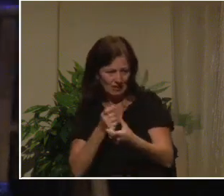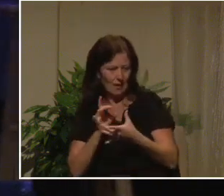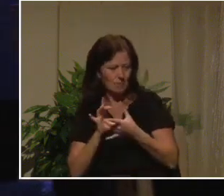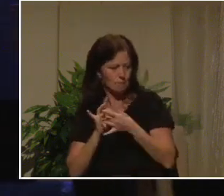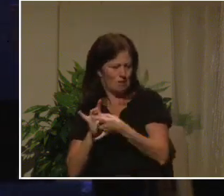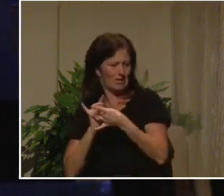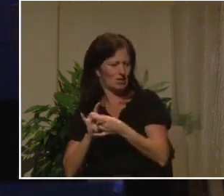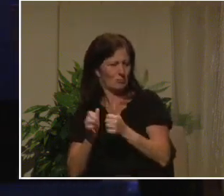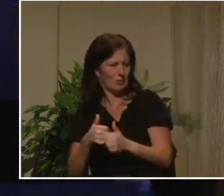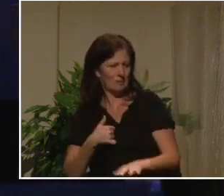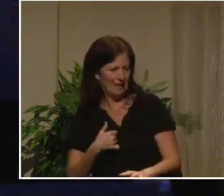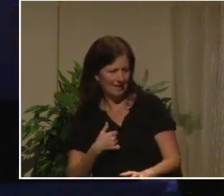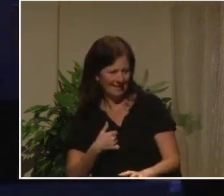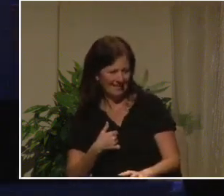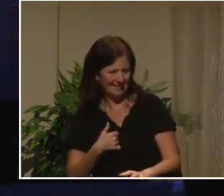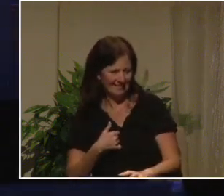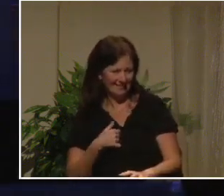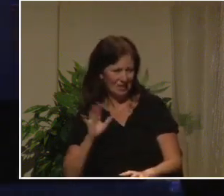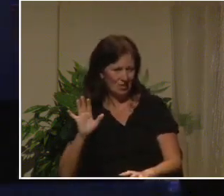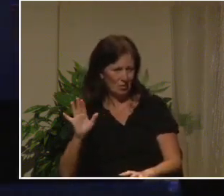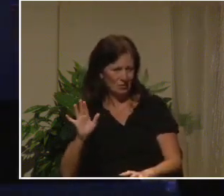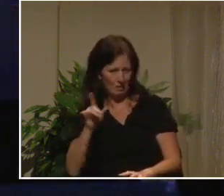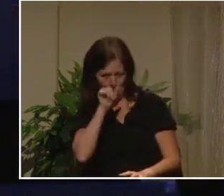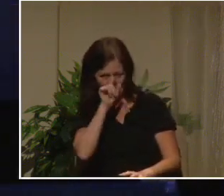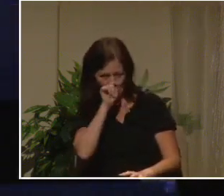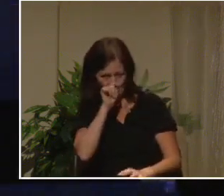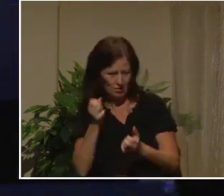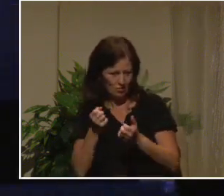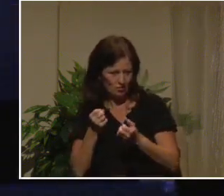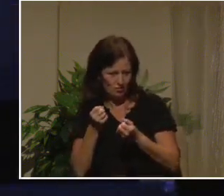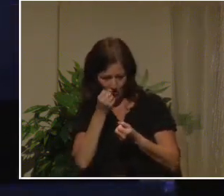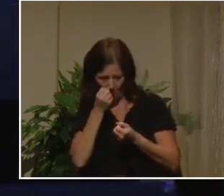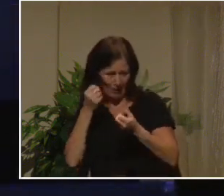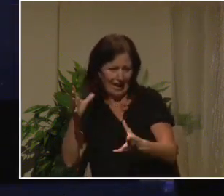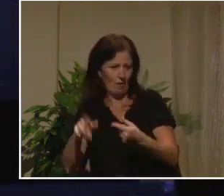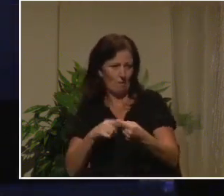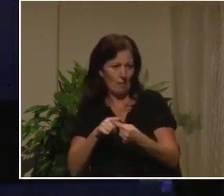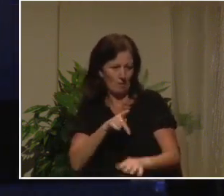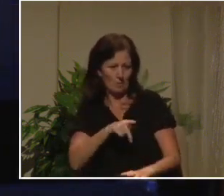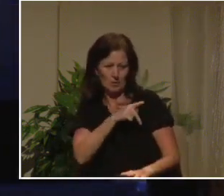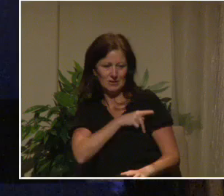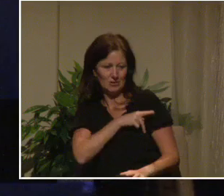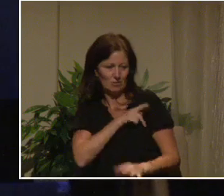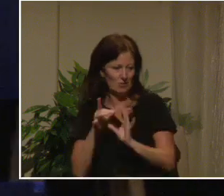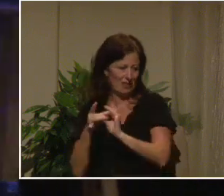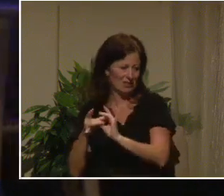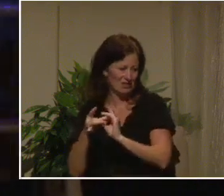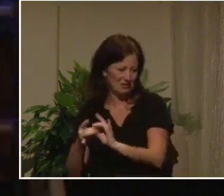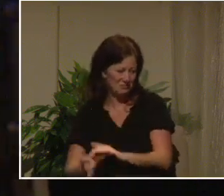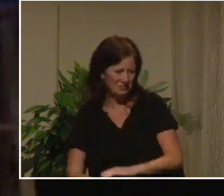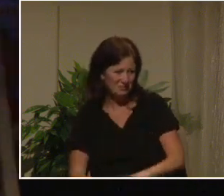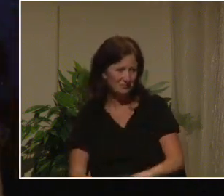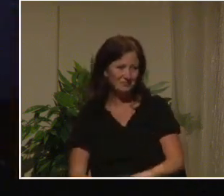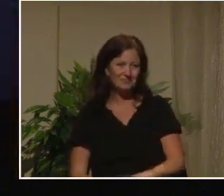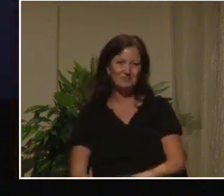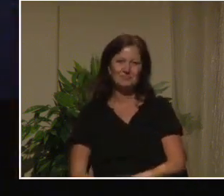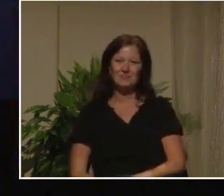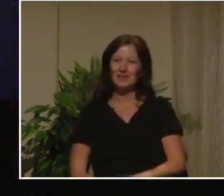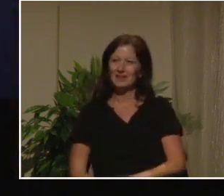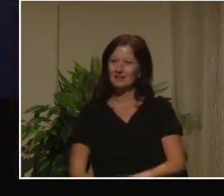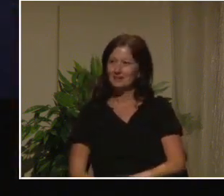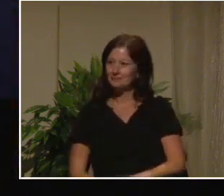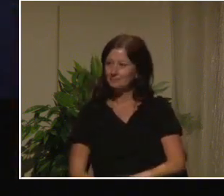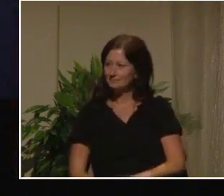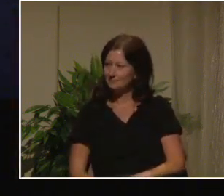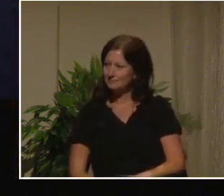And so, really, if they could have a universe in which they had all the gravy train come in